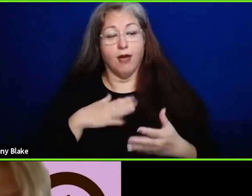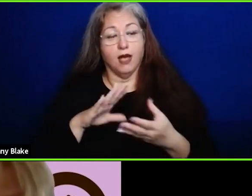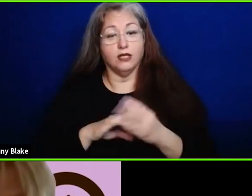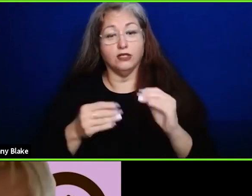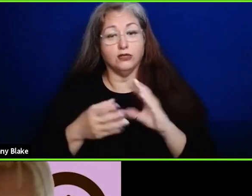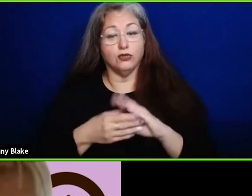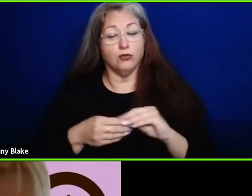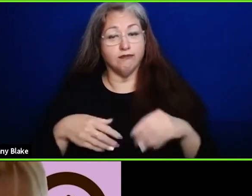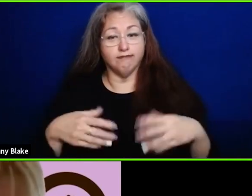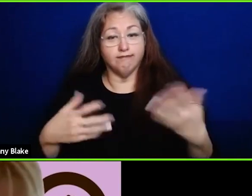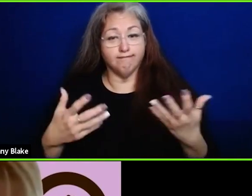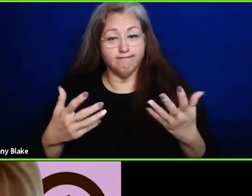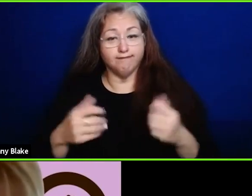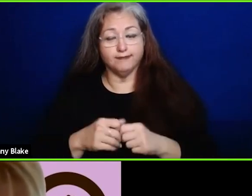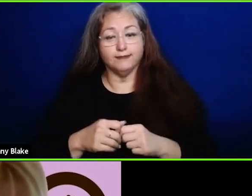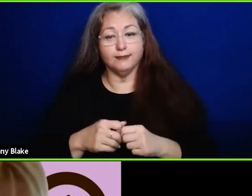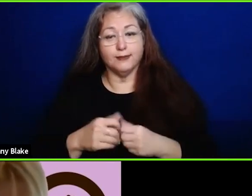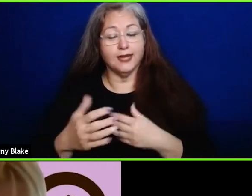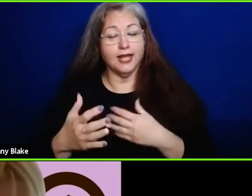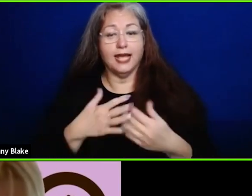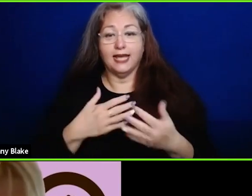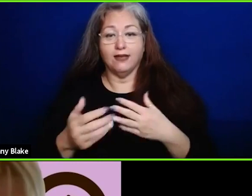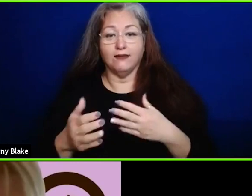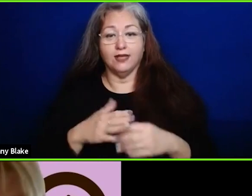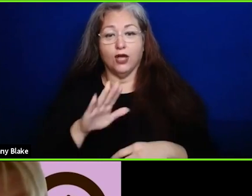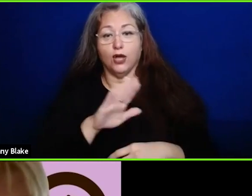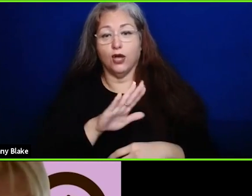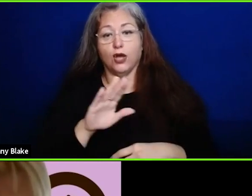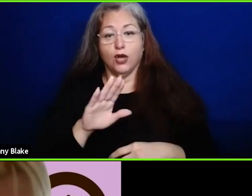that even though her first